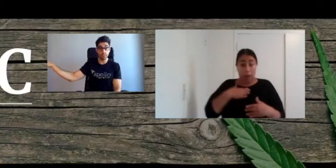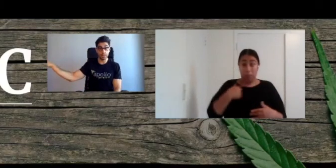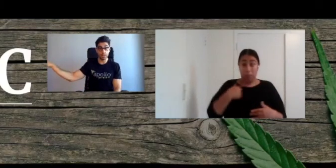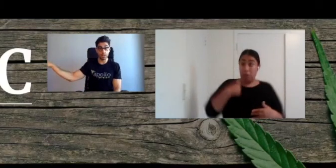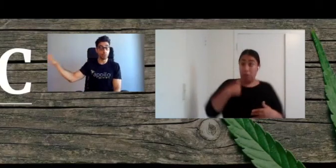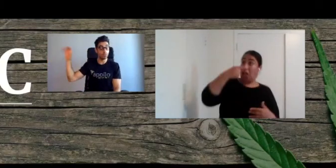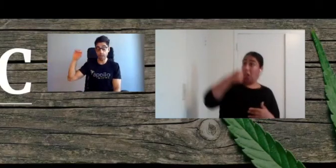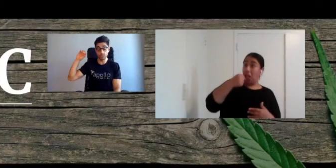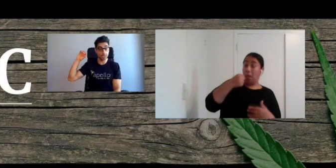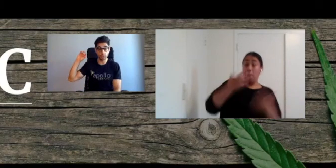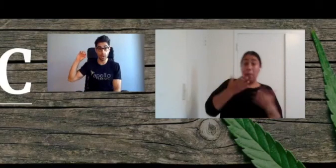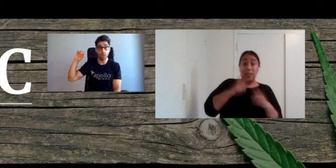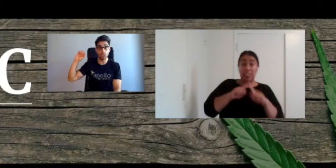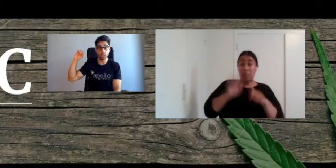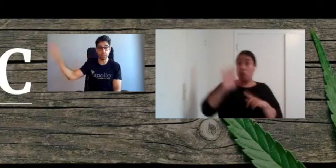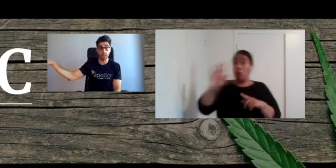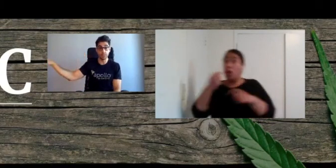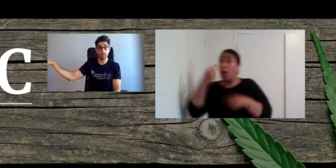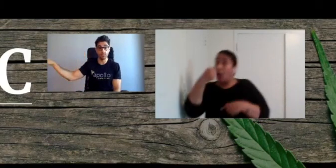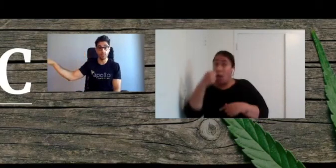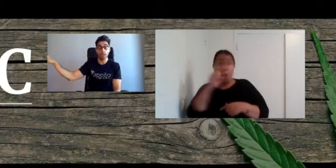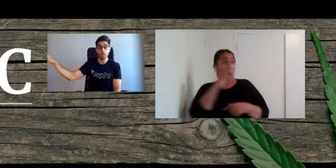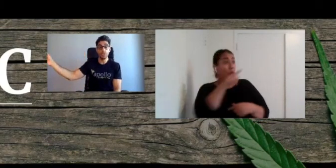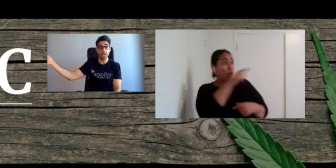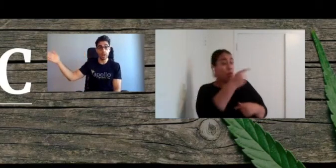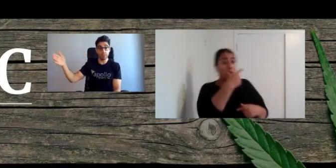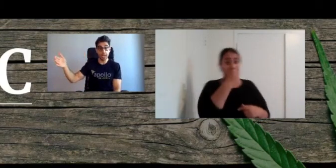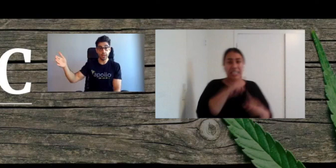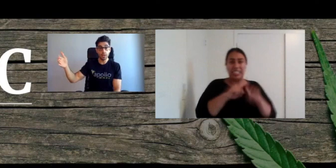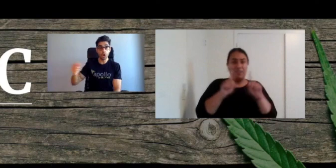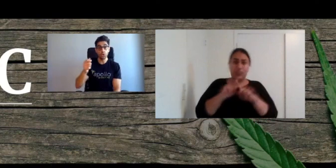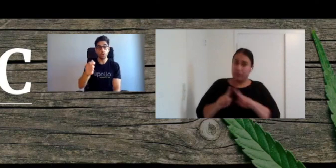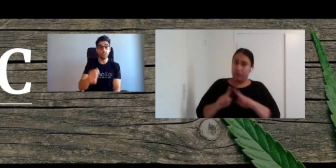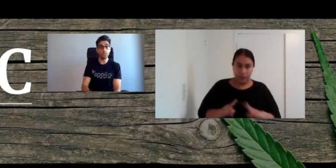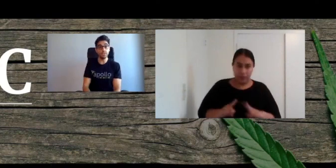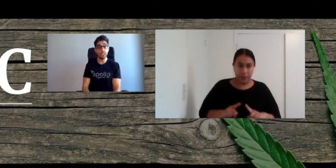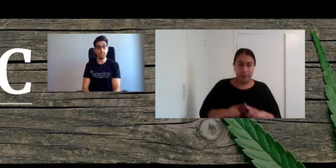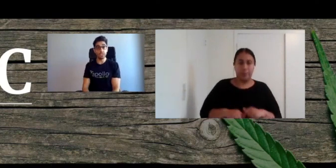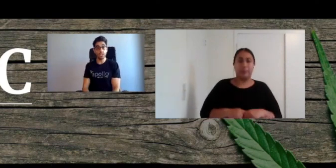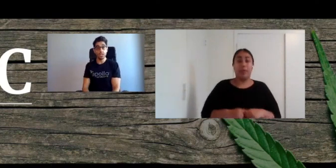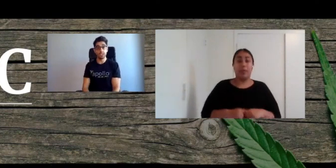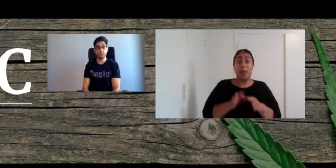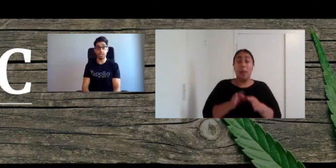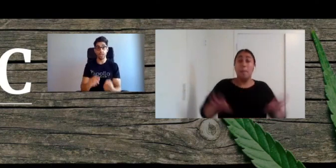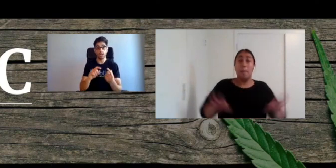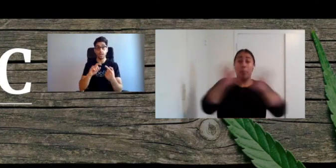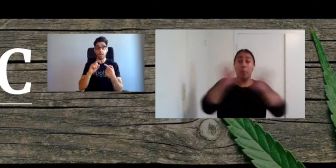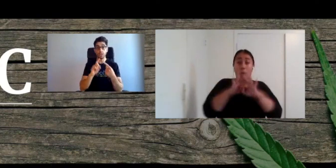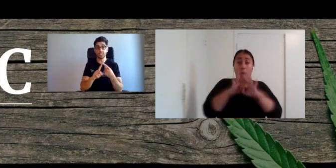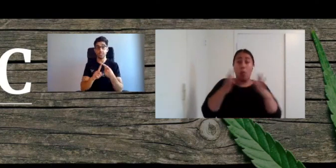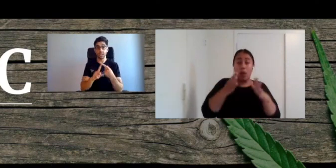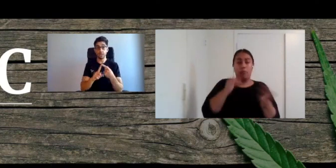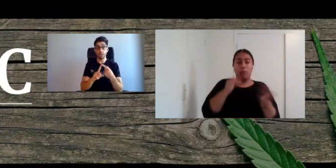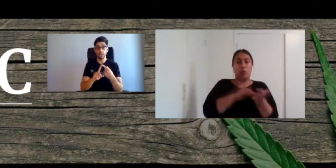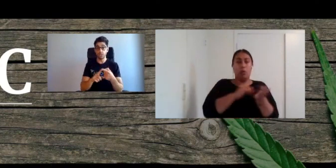side of the recreational side of cannabis. We stay away from that. Our goal with the use of THC is to attain a